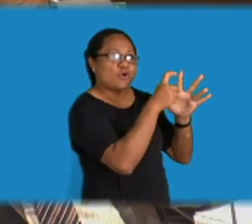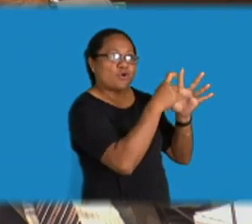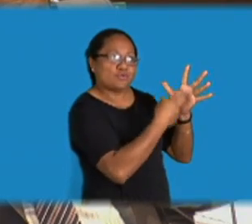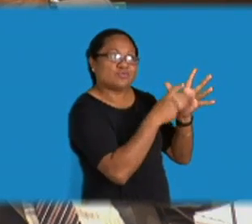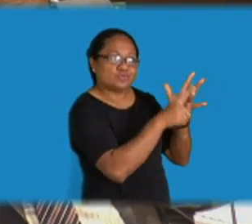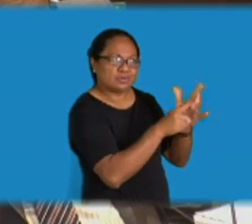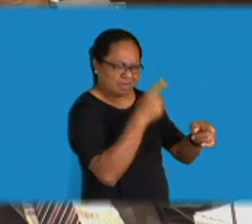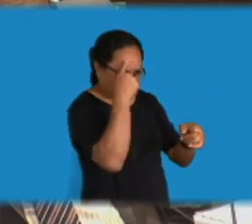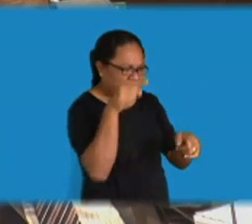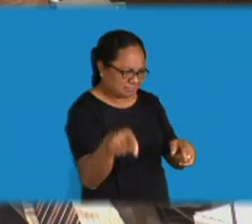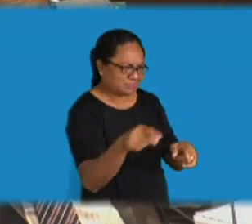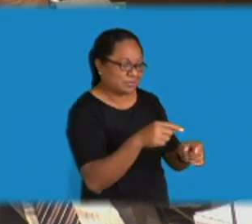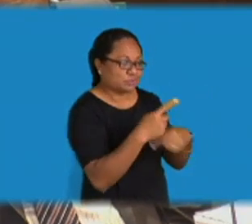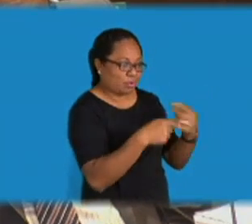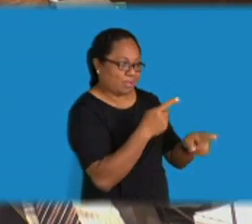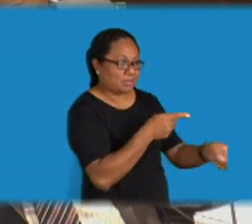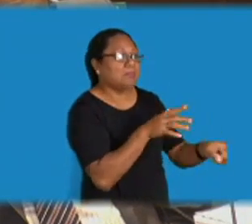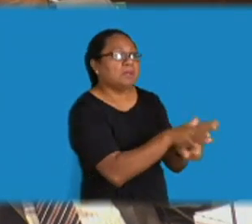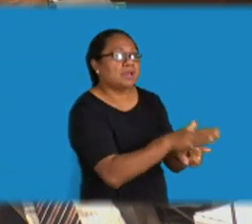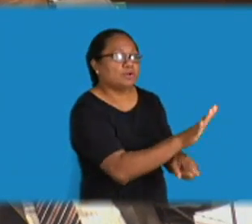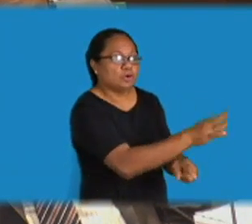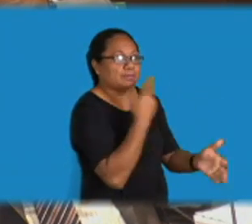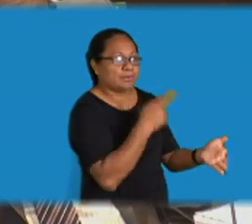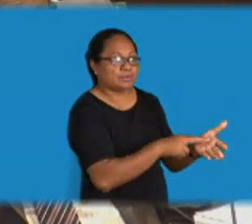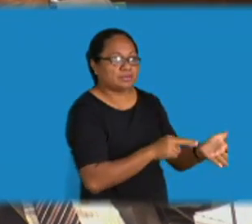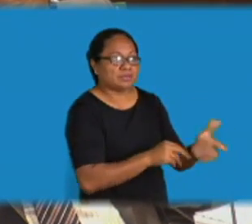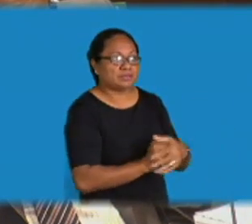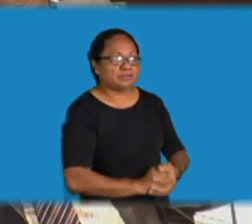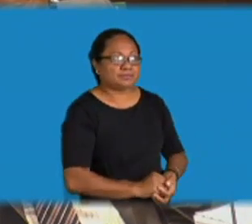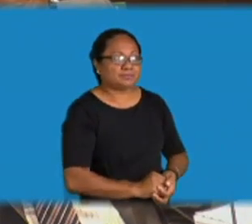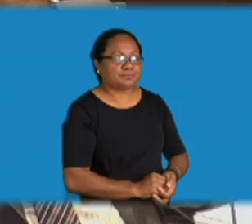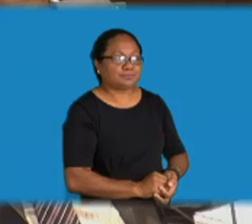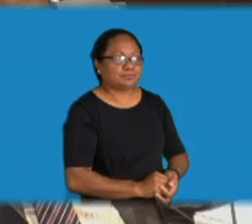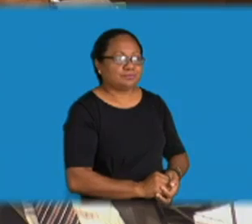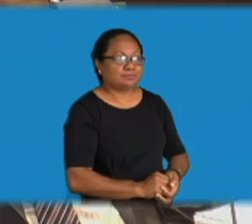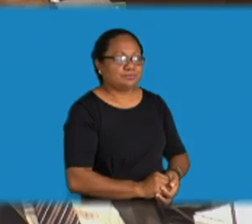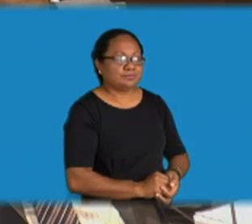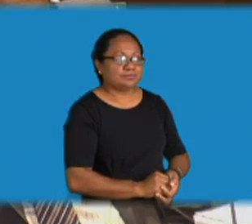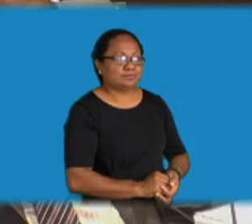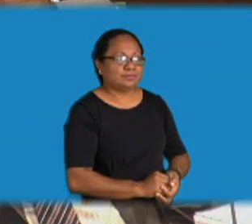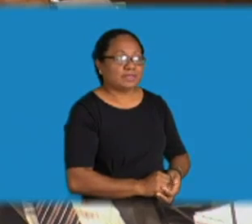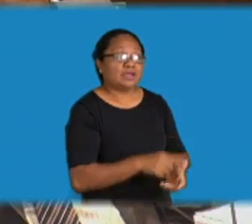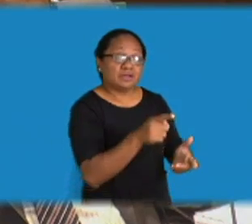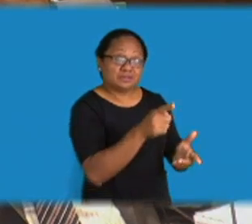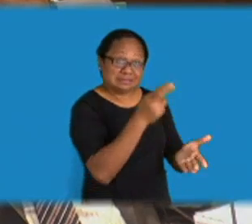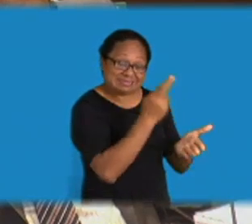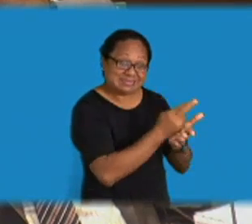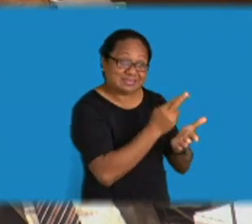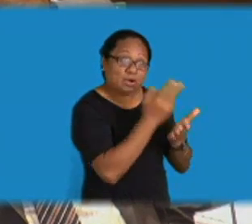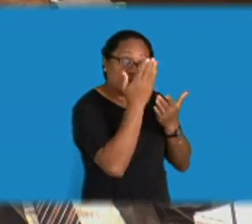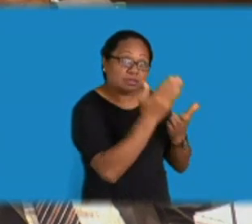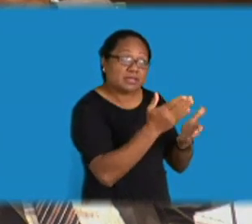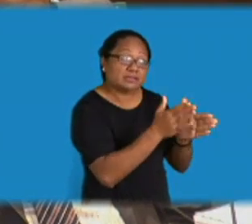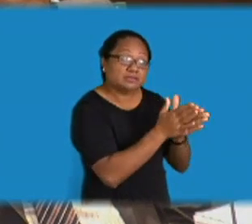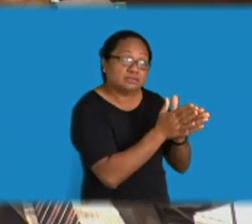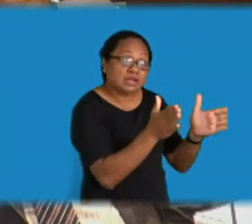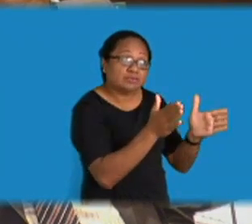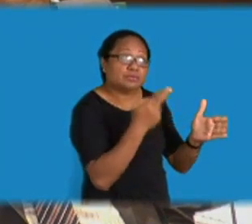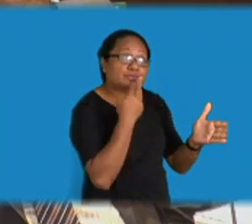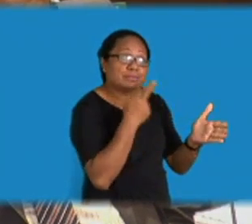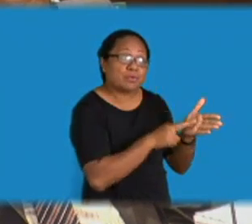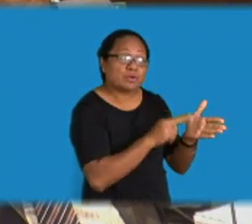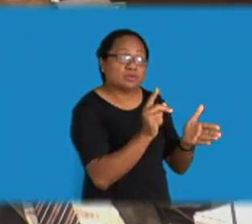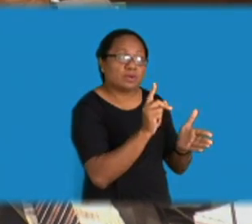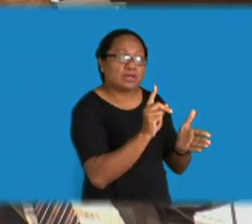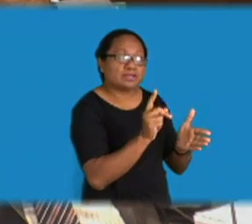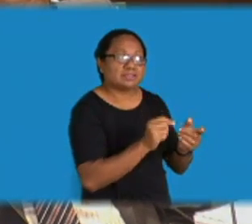implying. Madam Speaker, the reality is this, that the Auditor General's report forms the basis of